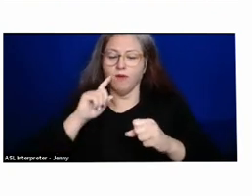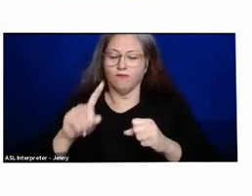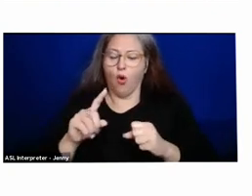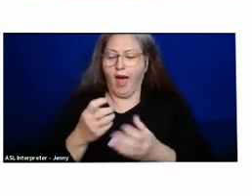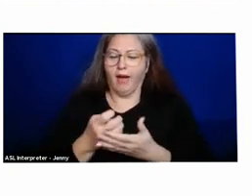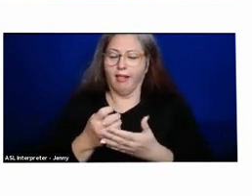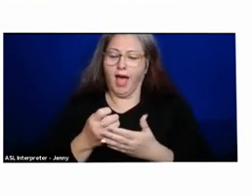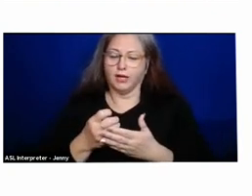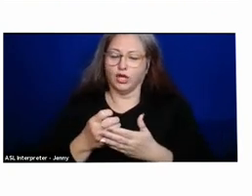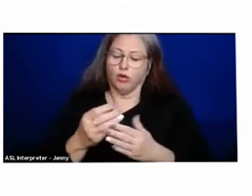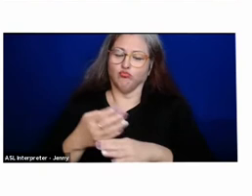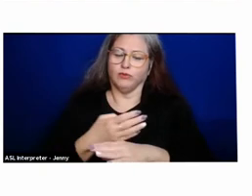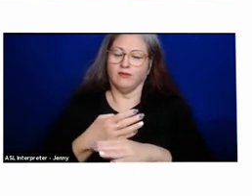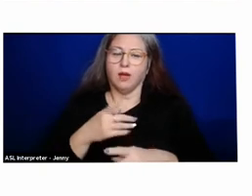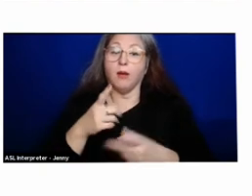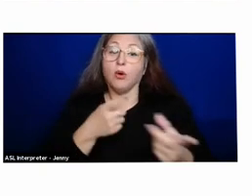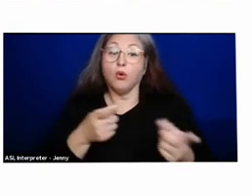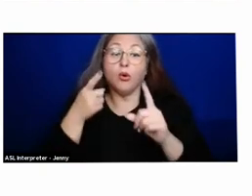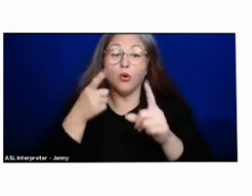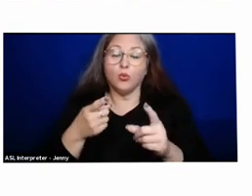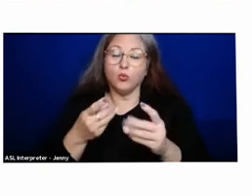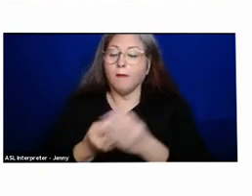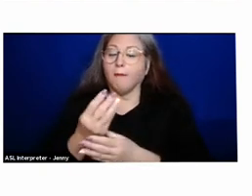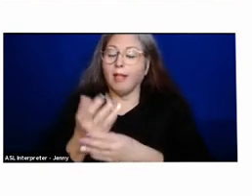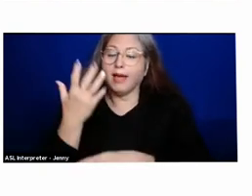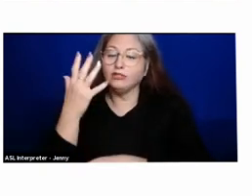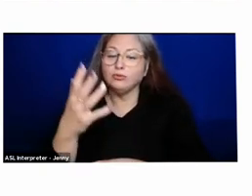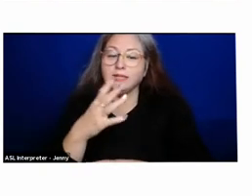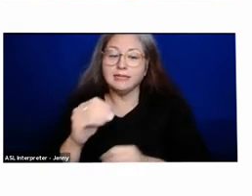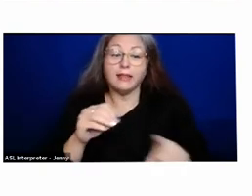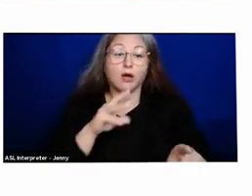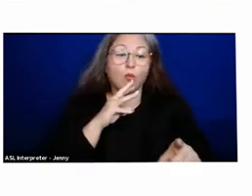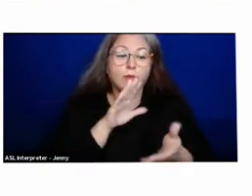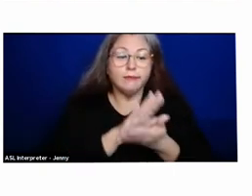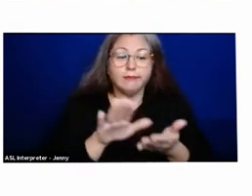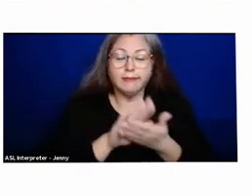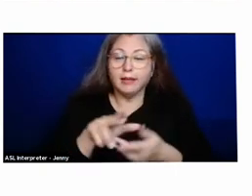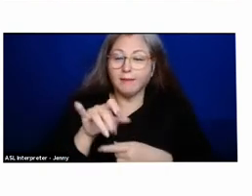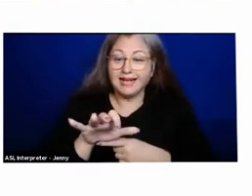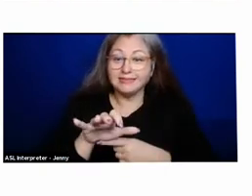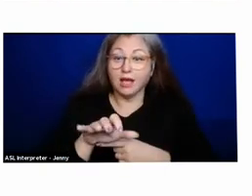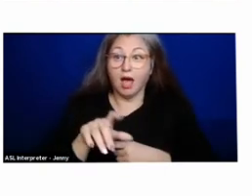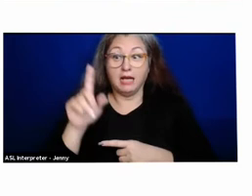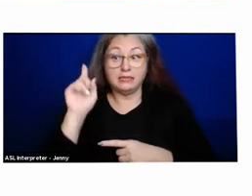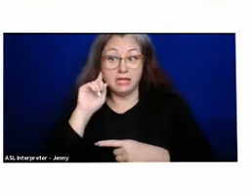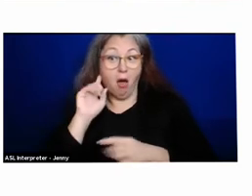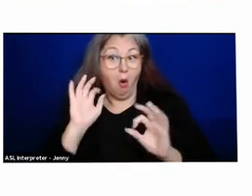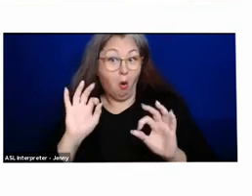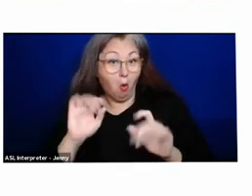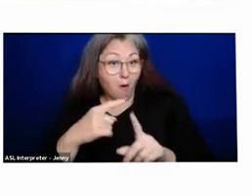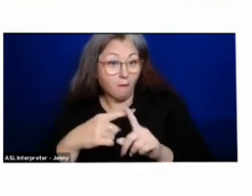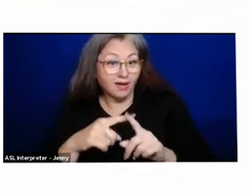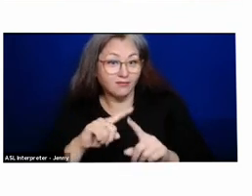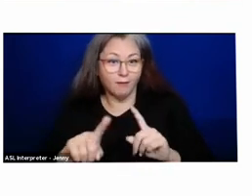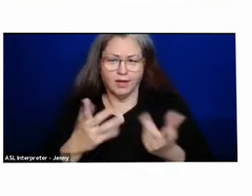the government plans to plant trees and clear plastic from the water. This might sound positive, but A, there's no